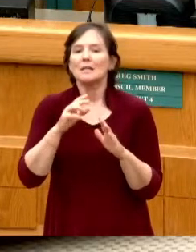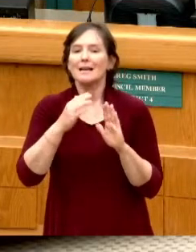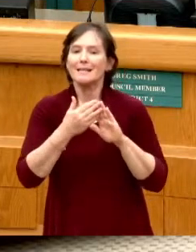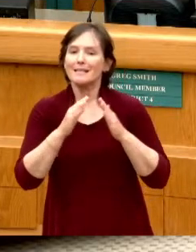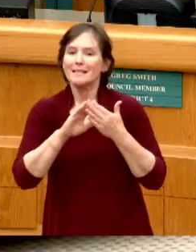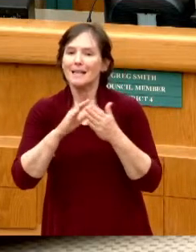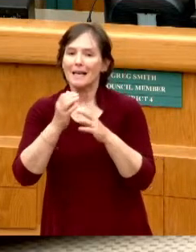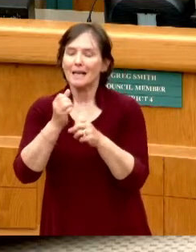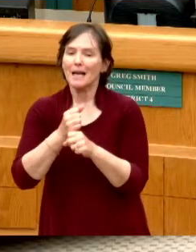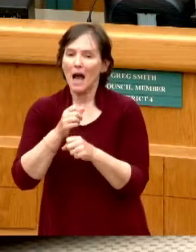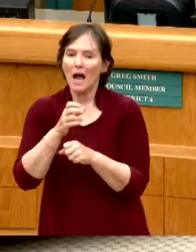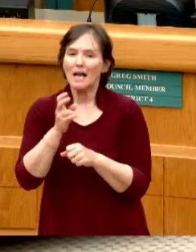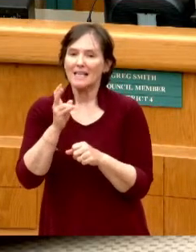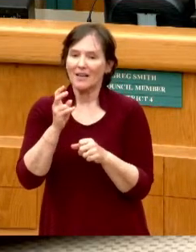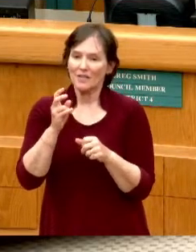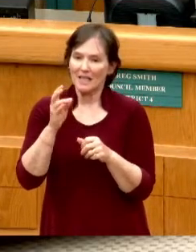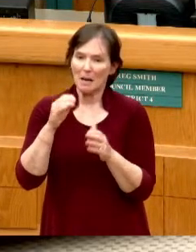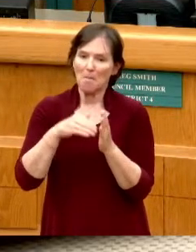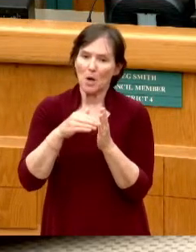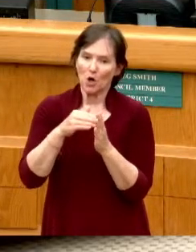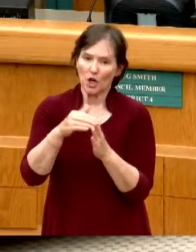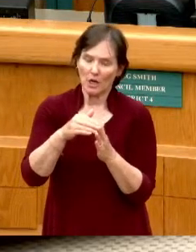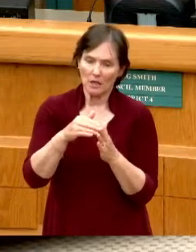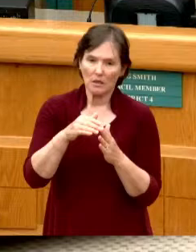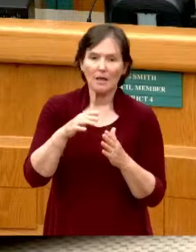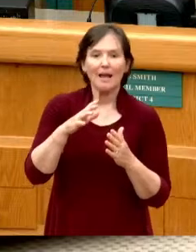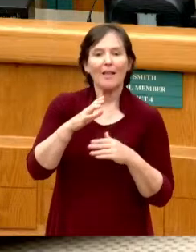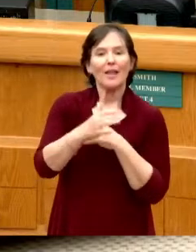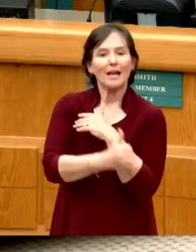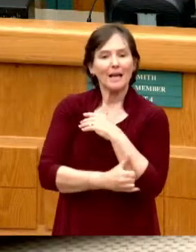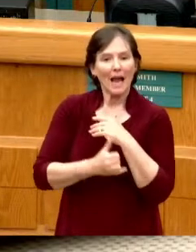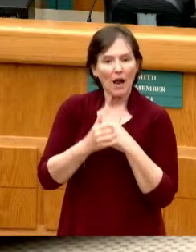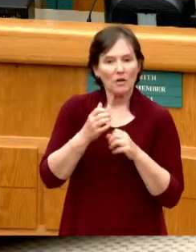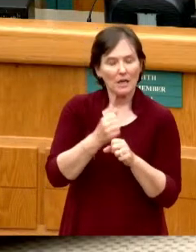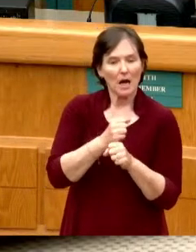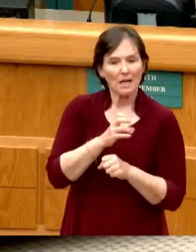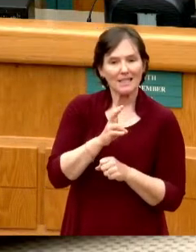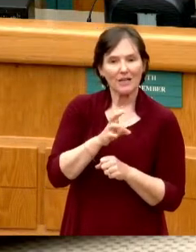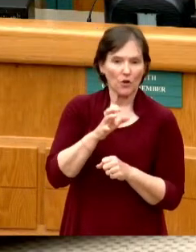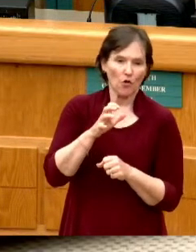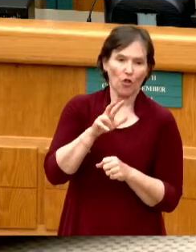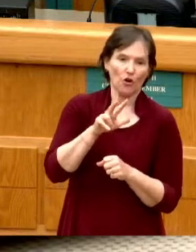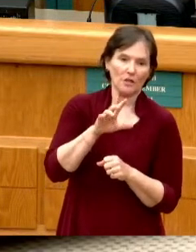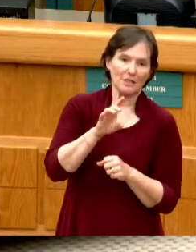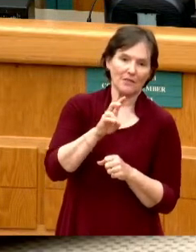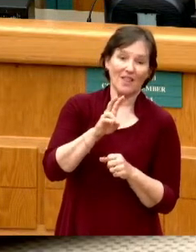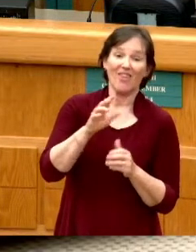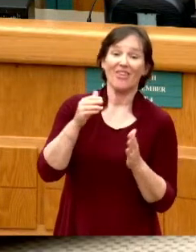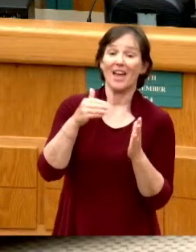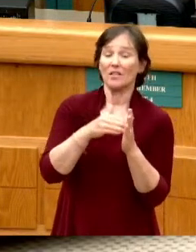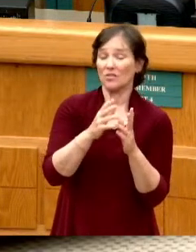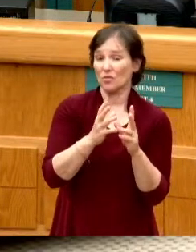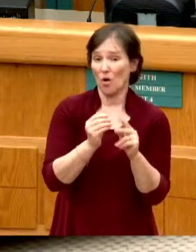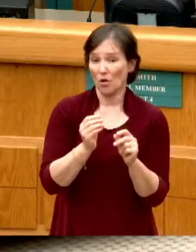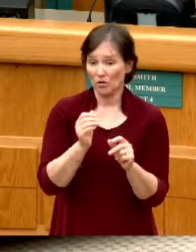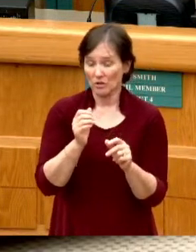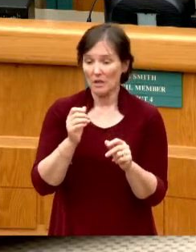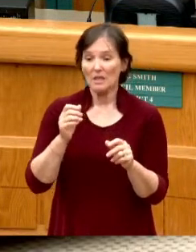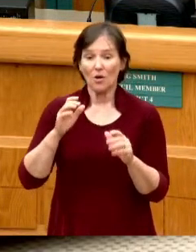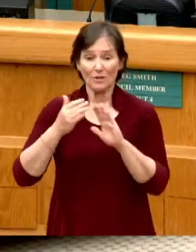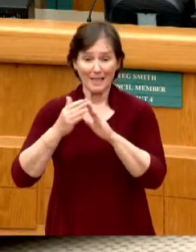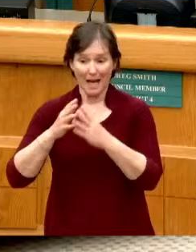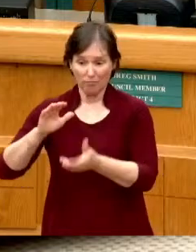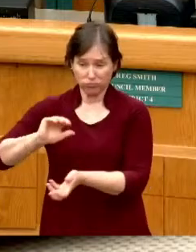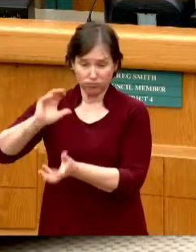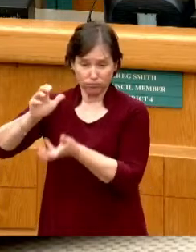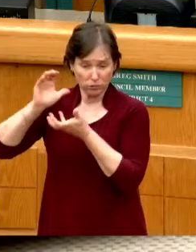received $830,000. Because of that disparity on that allocation, we worked hand